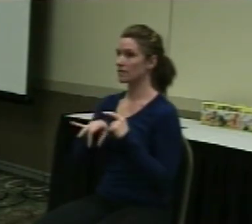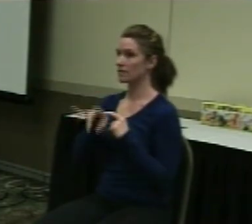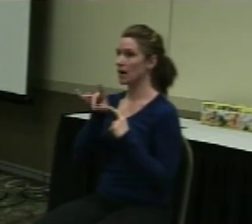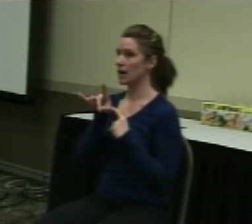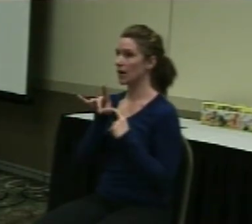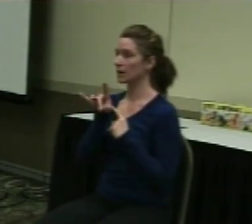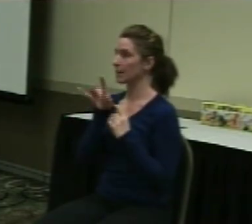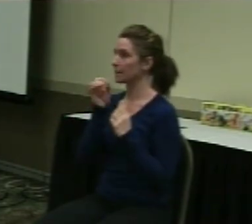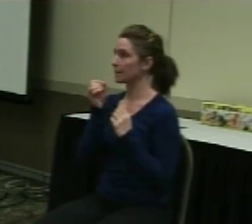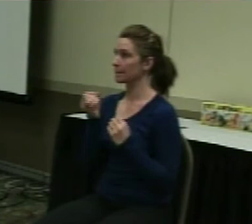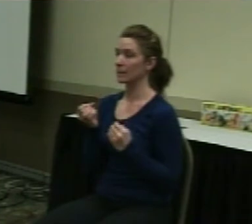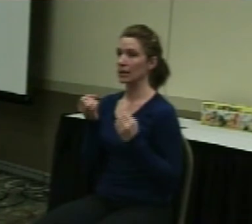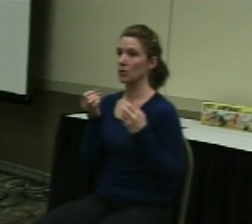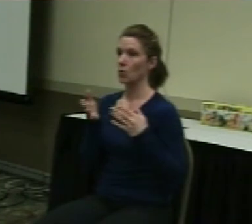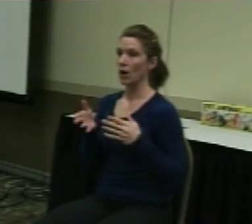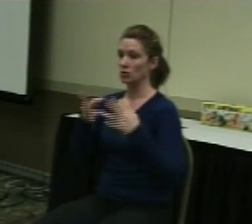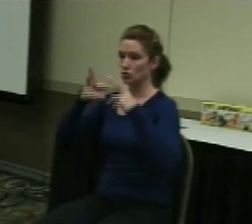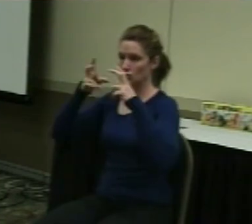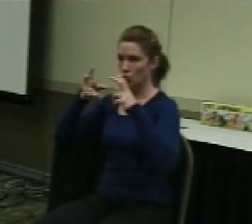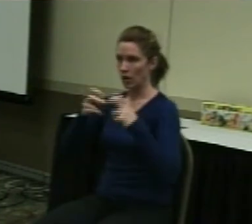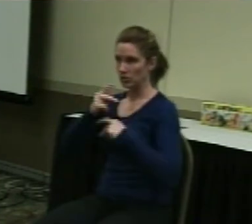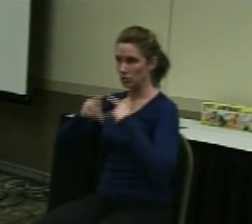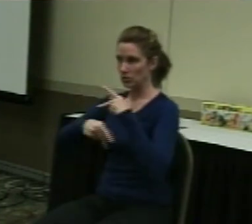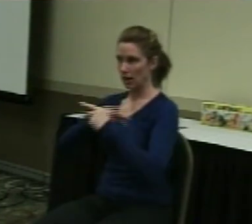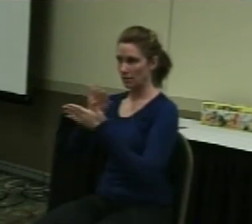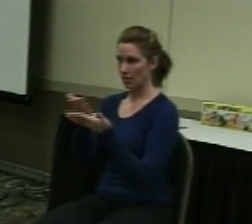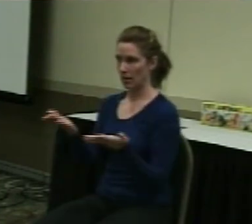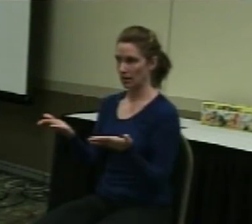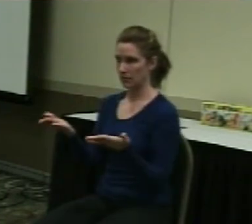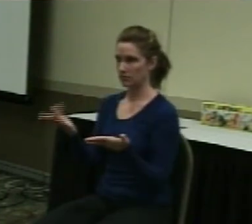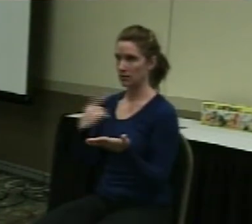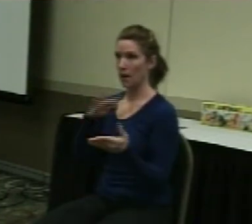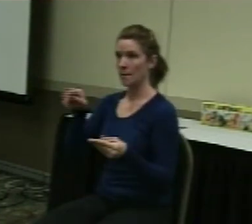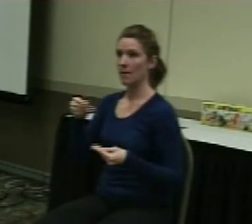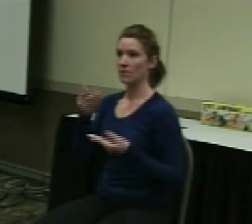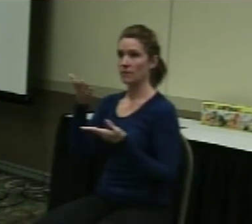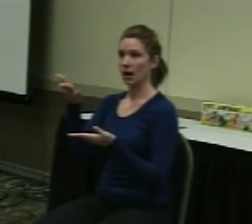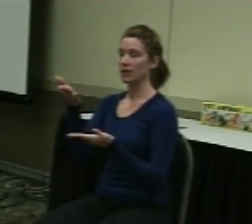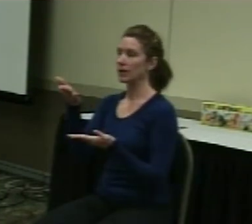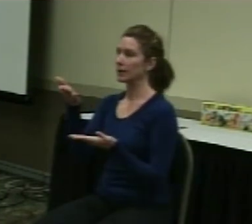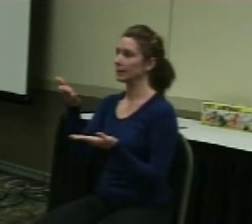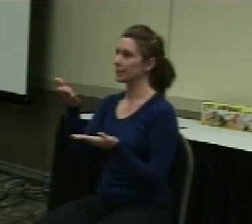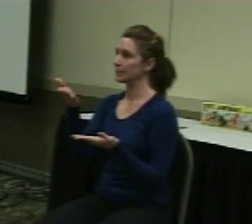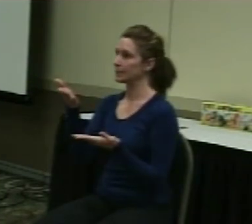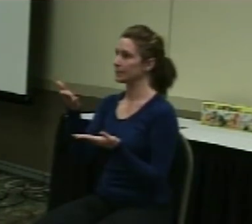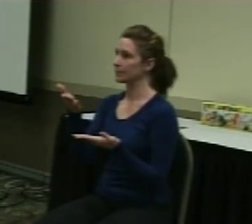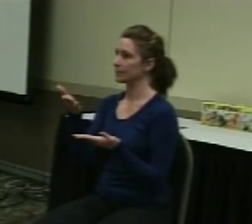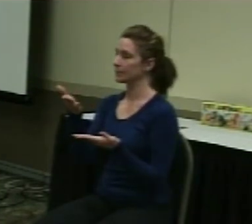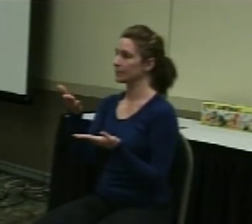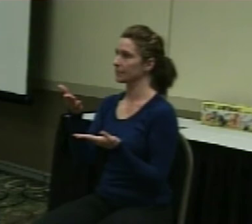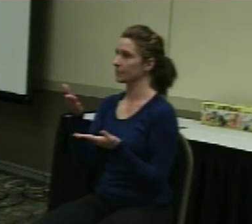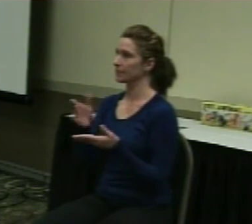many ways to assess these kinds of things. And I am providing here